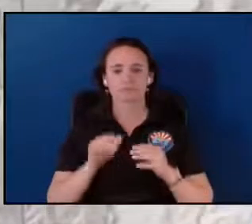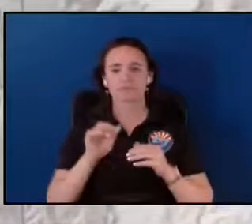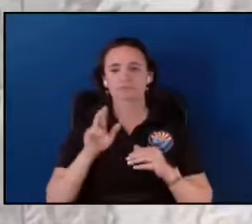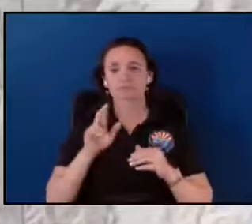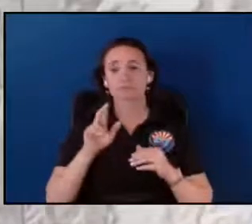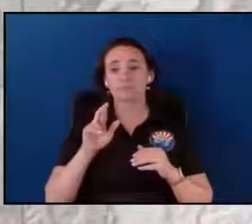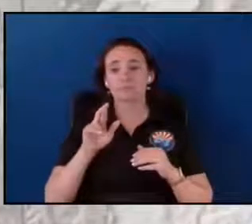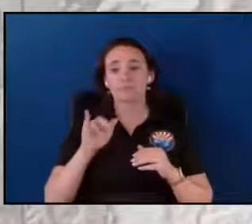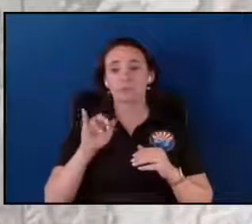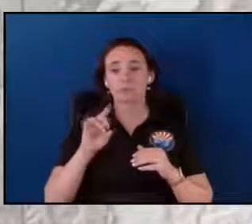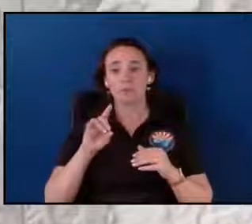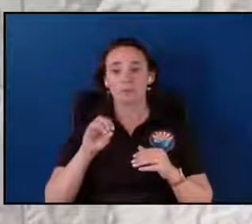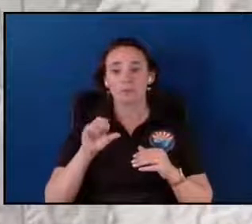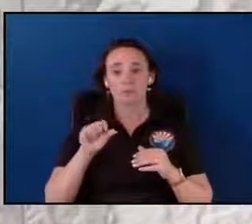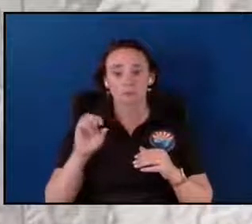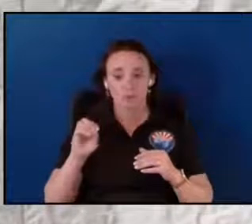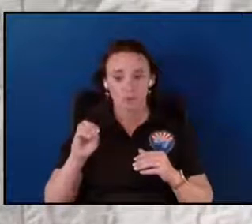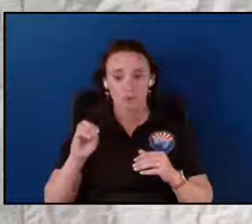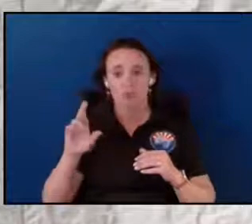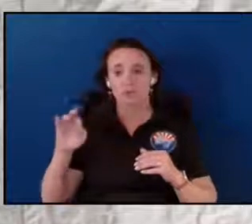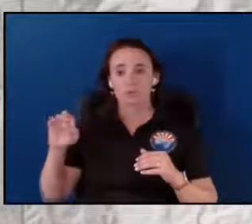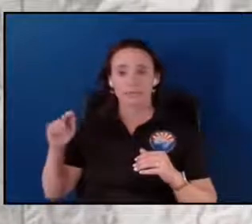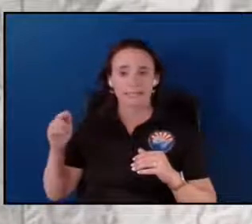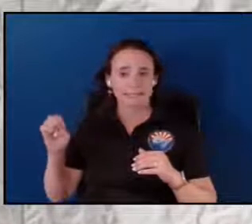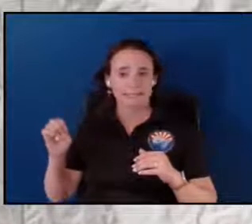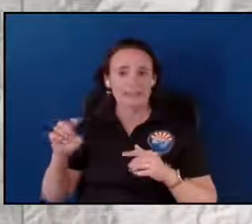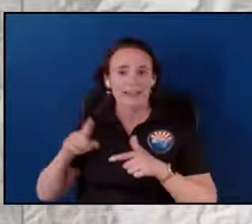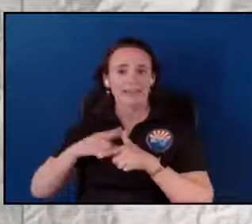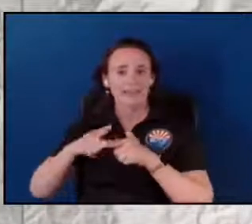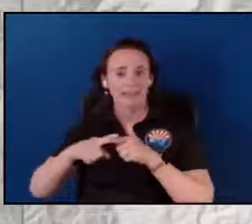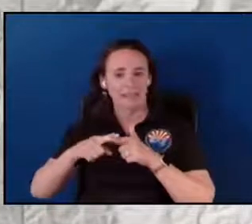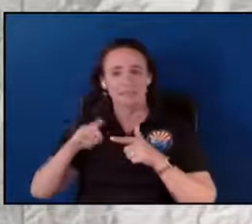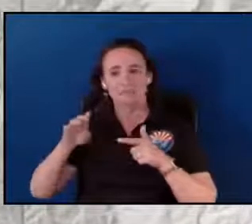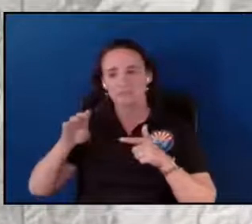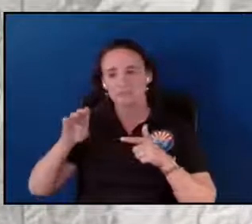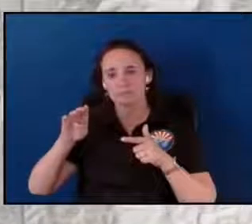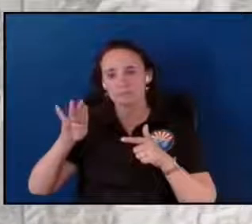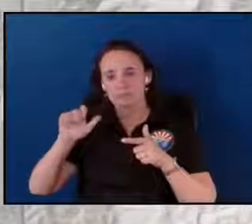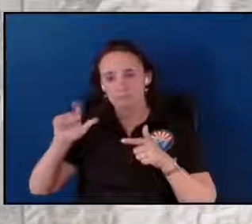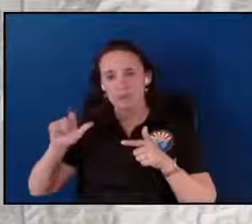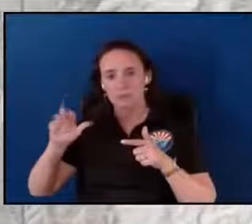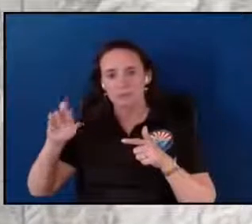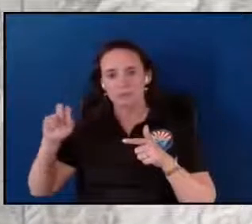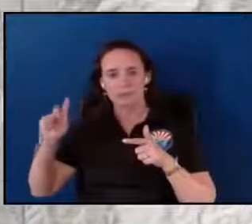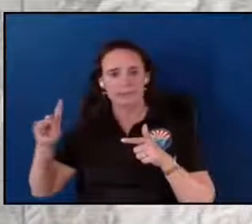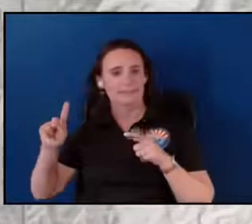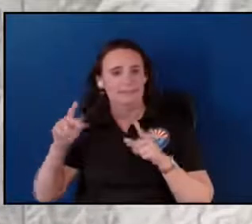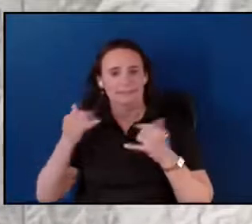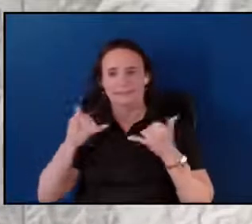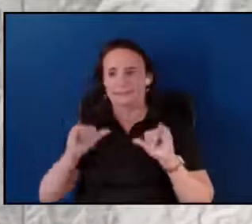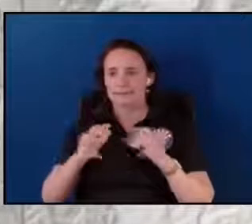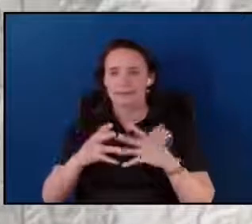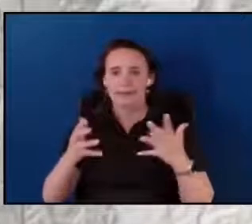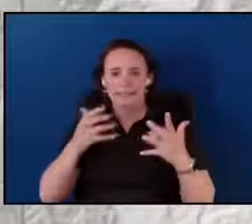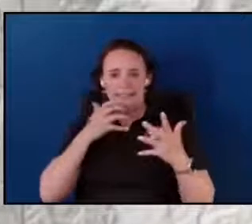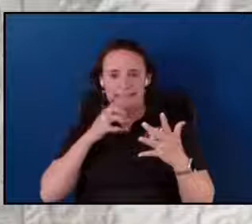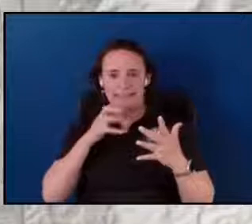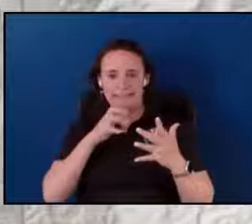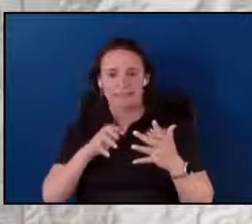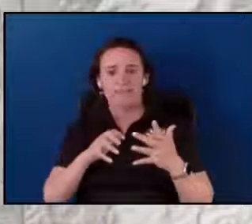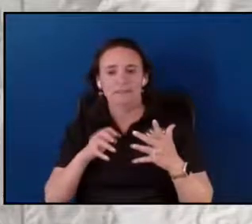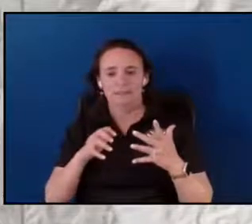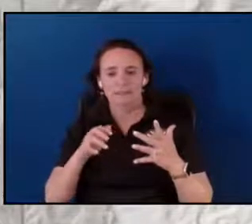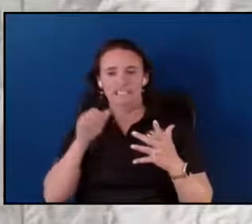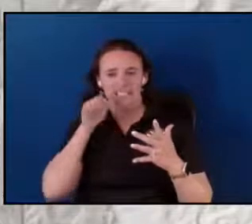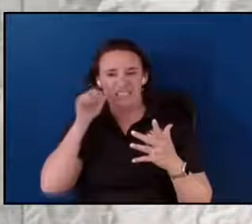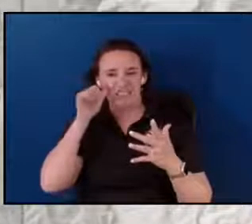and then the finger coming out of Bull, down into Bull Creek. There is still a lot of heat, and like I said yesterday, you're going to see a lot of